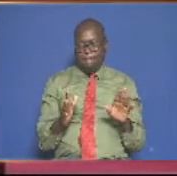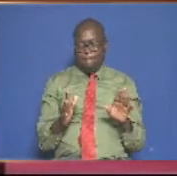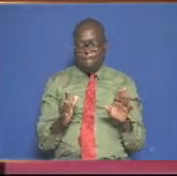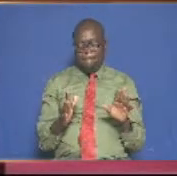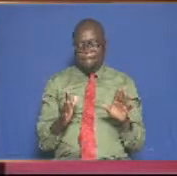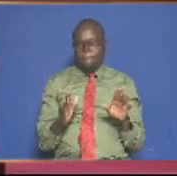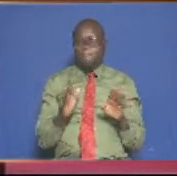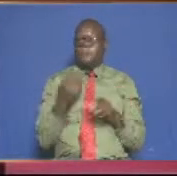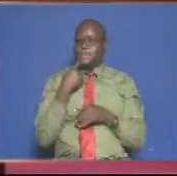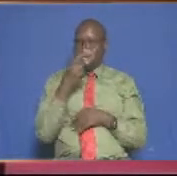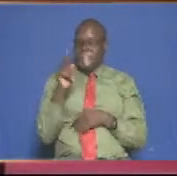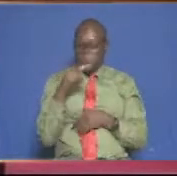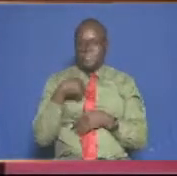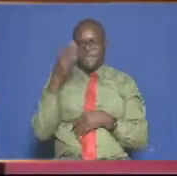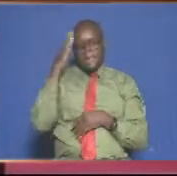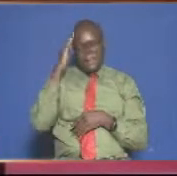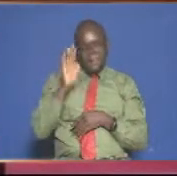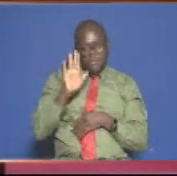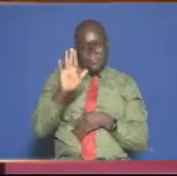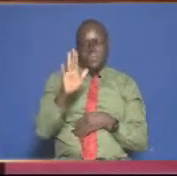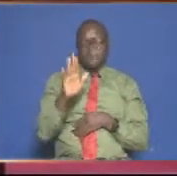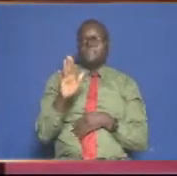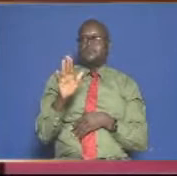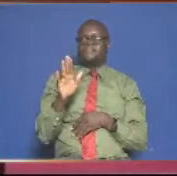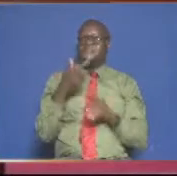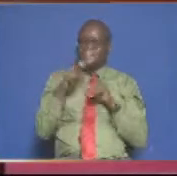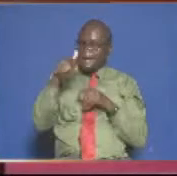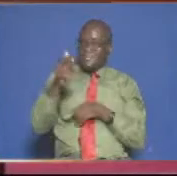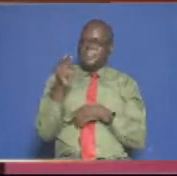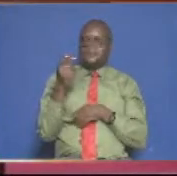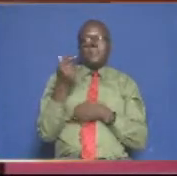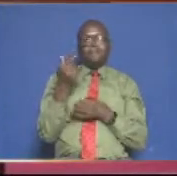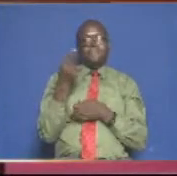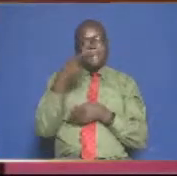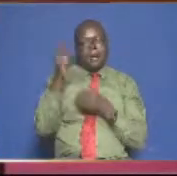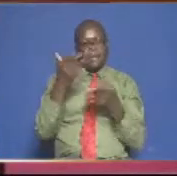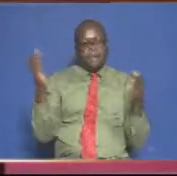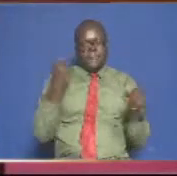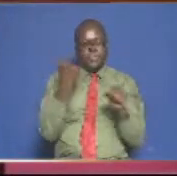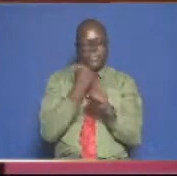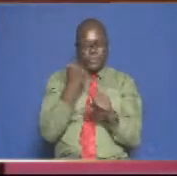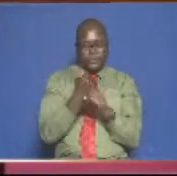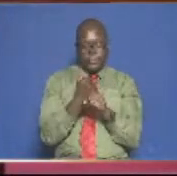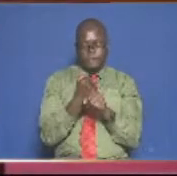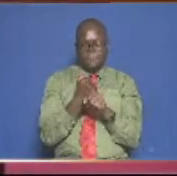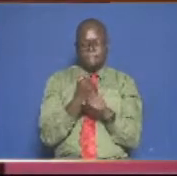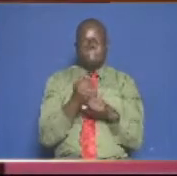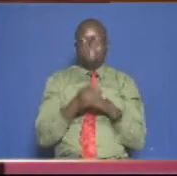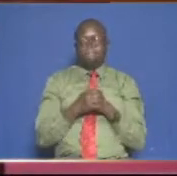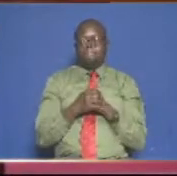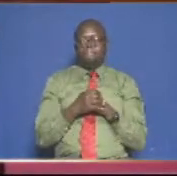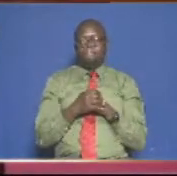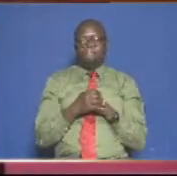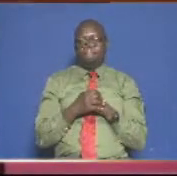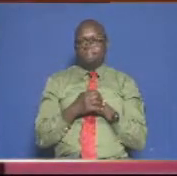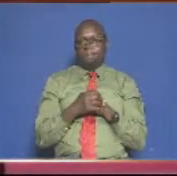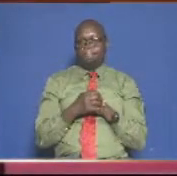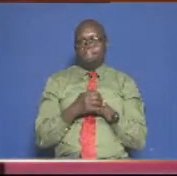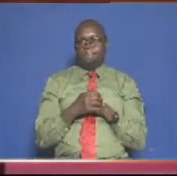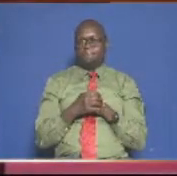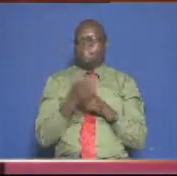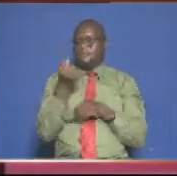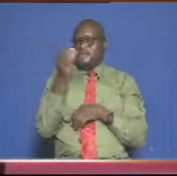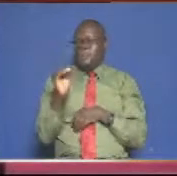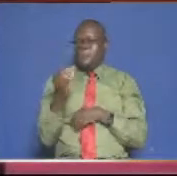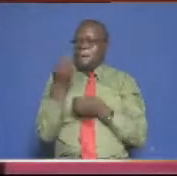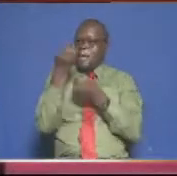He would tell you that I know you are hard-headed, but this is the right thing to do. Mr. Speaker, if I may joke about it, so he told